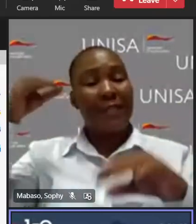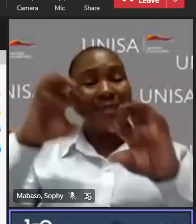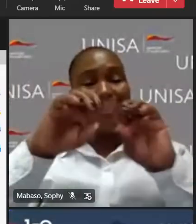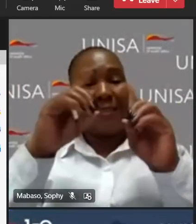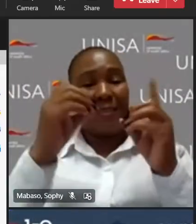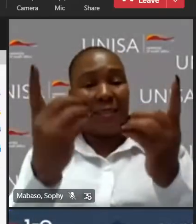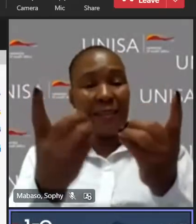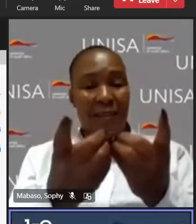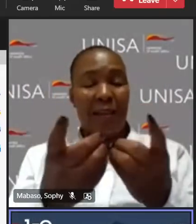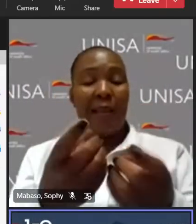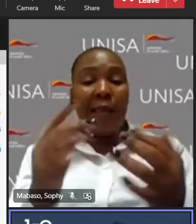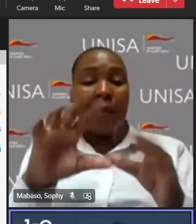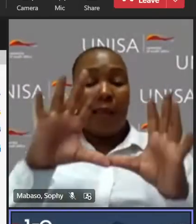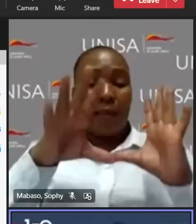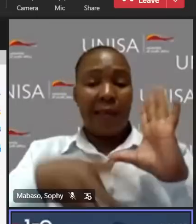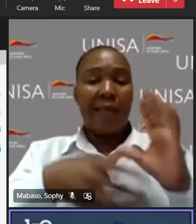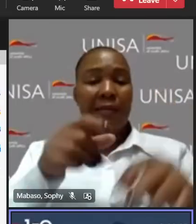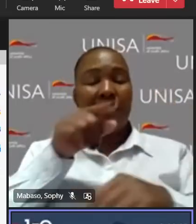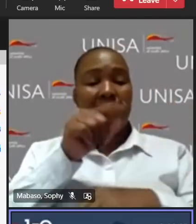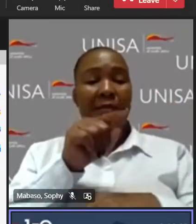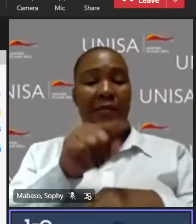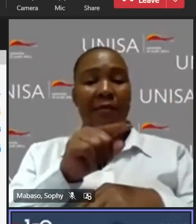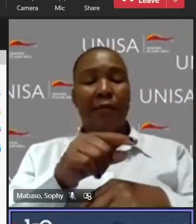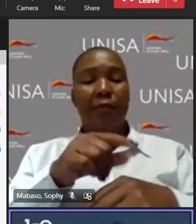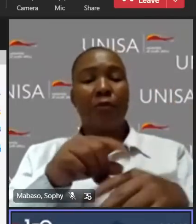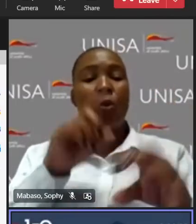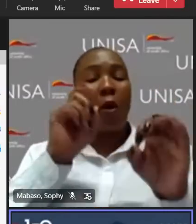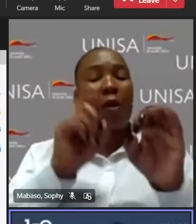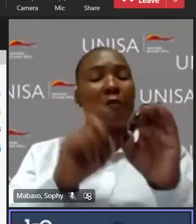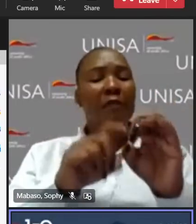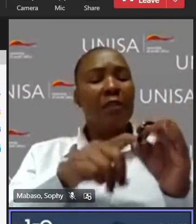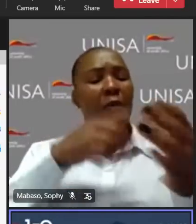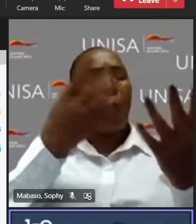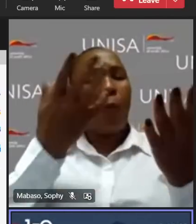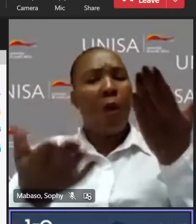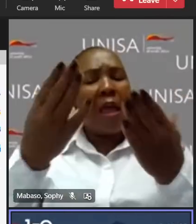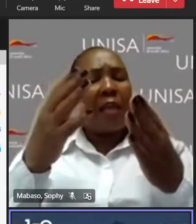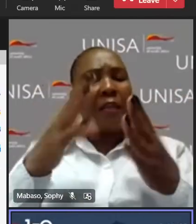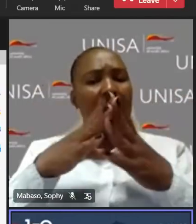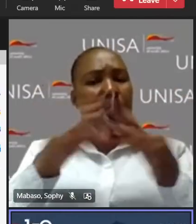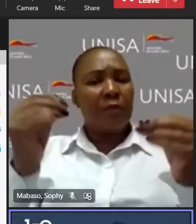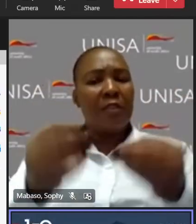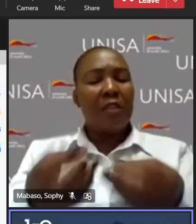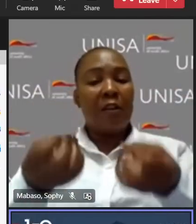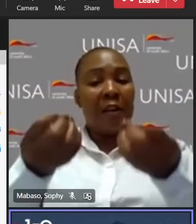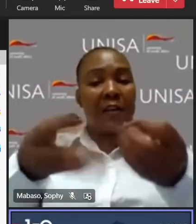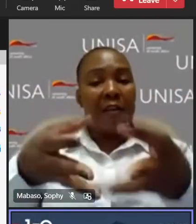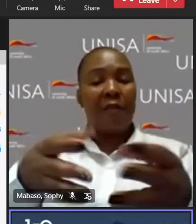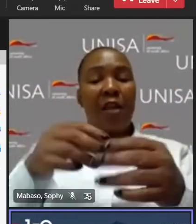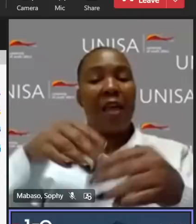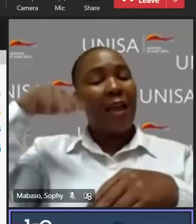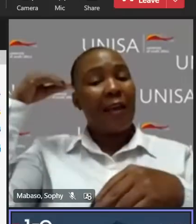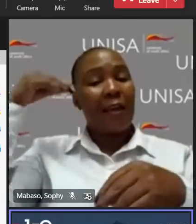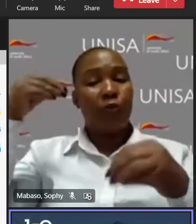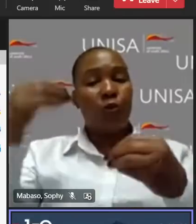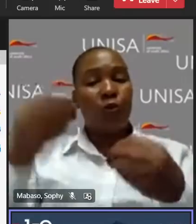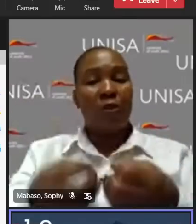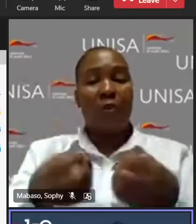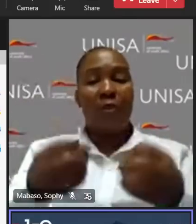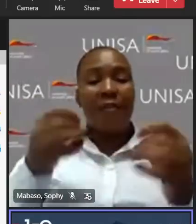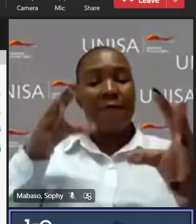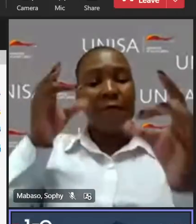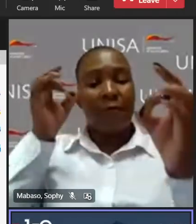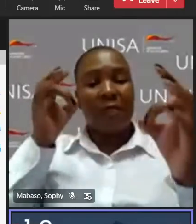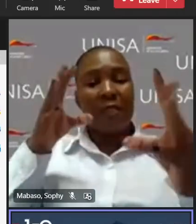then mark your qualification as complete and send you graduation information. So if you have not